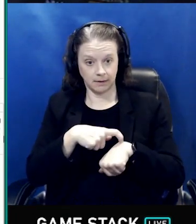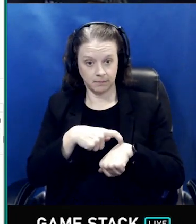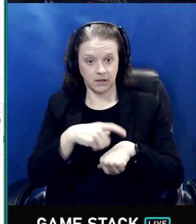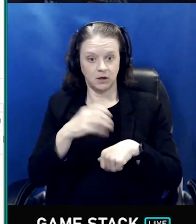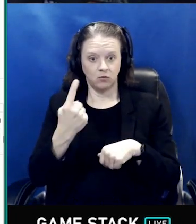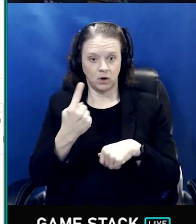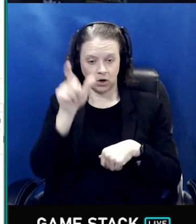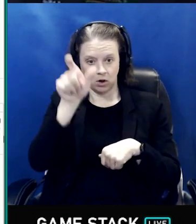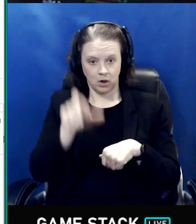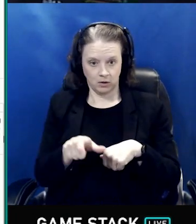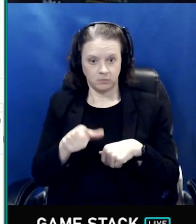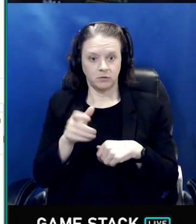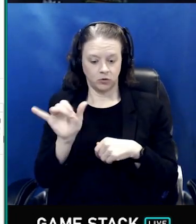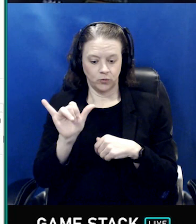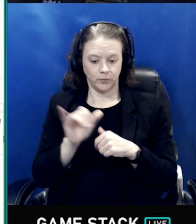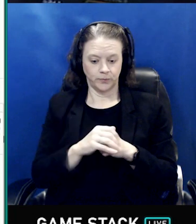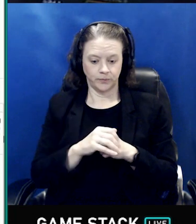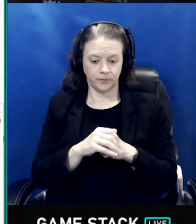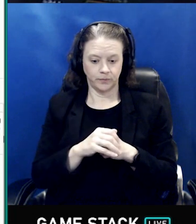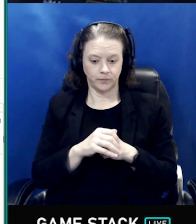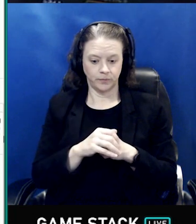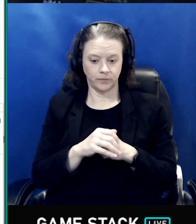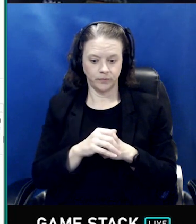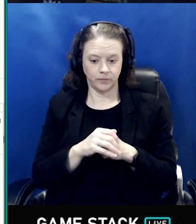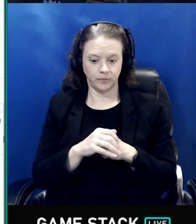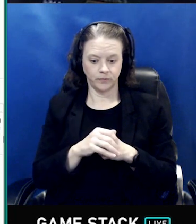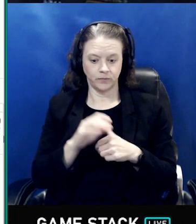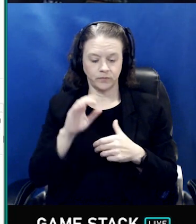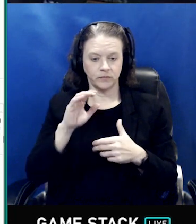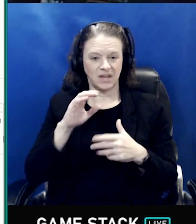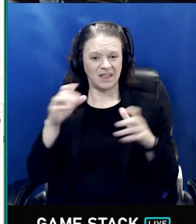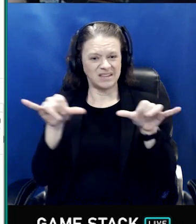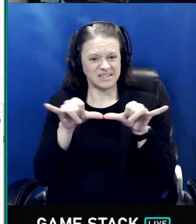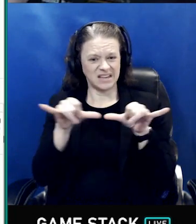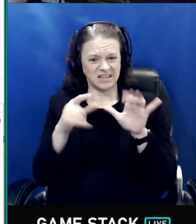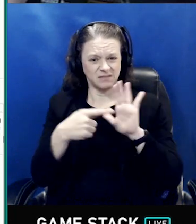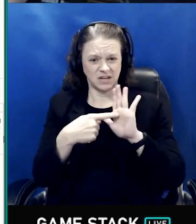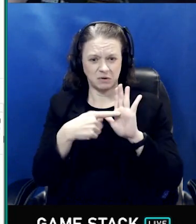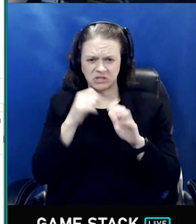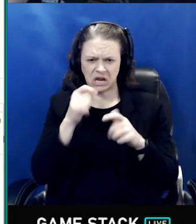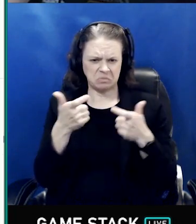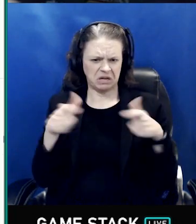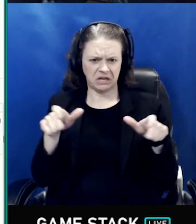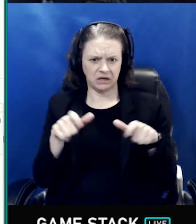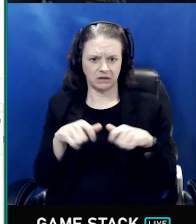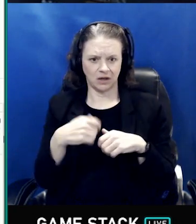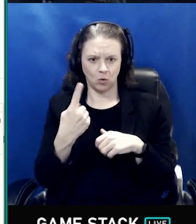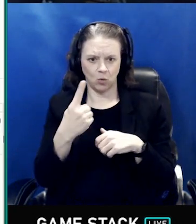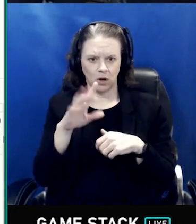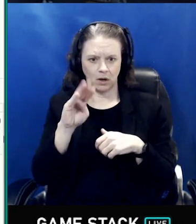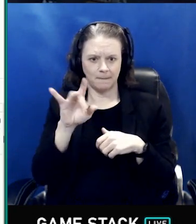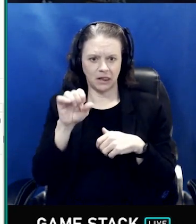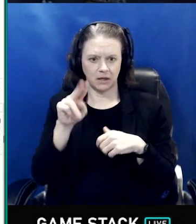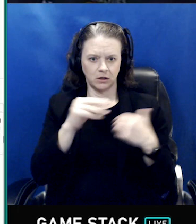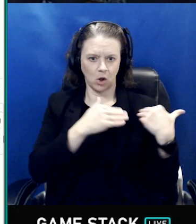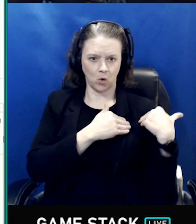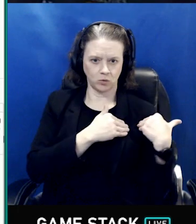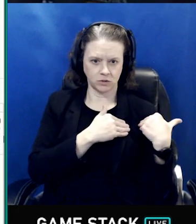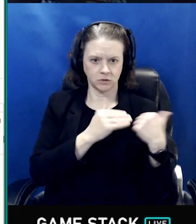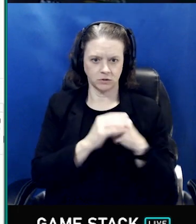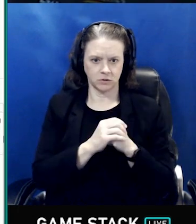full. The size of demo is not so big. It's just about 1 million of logs.